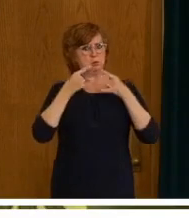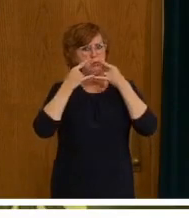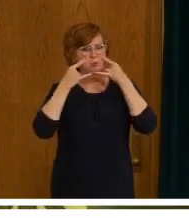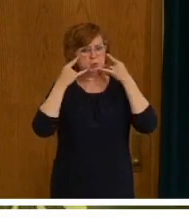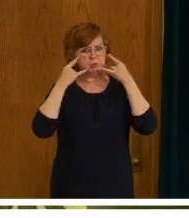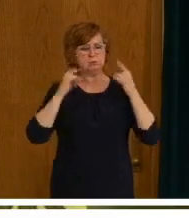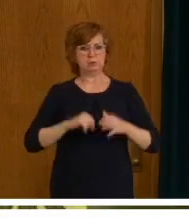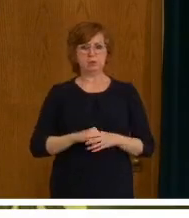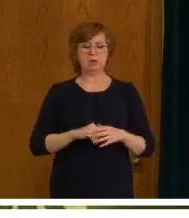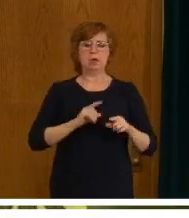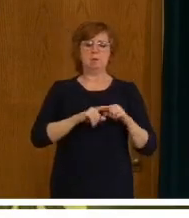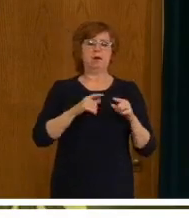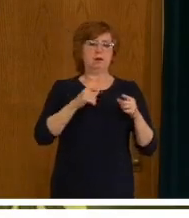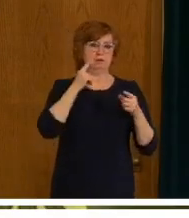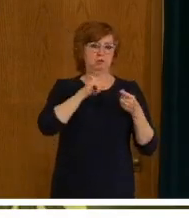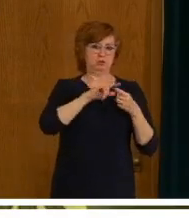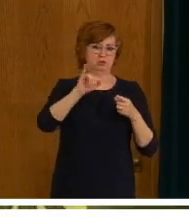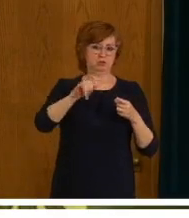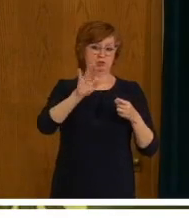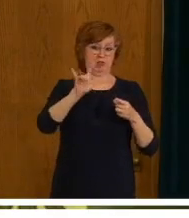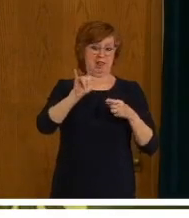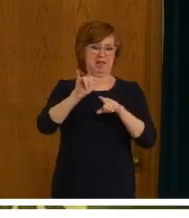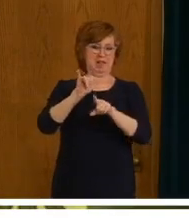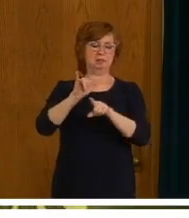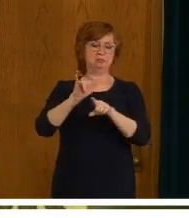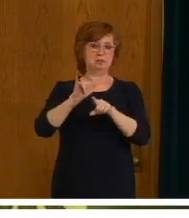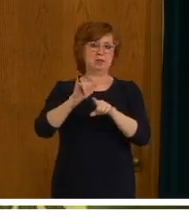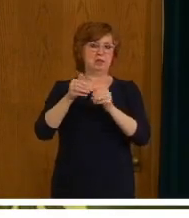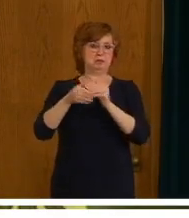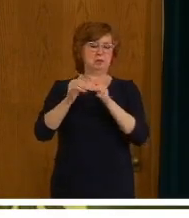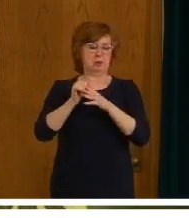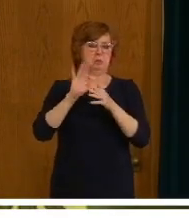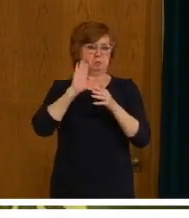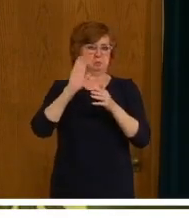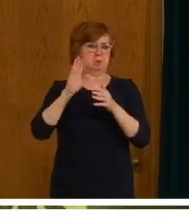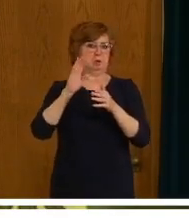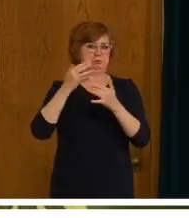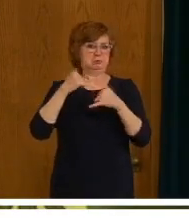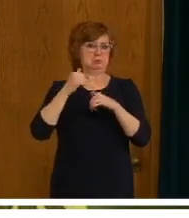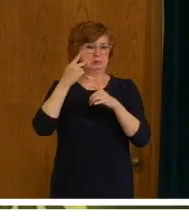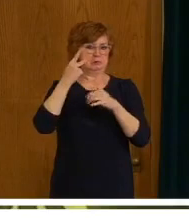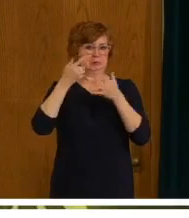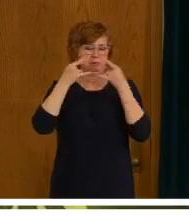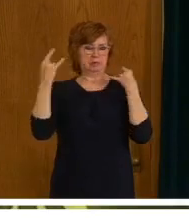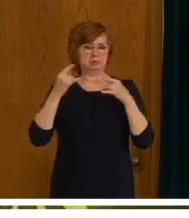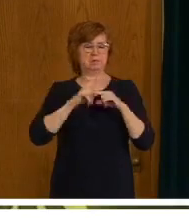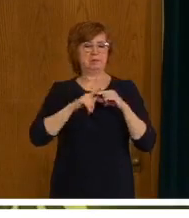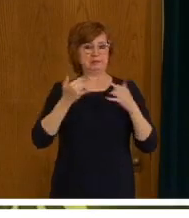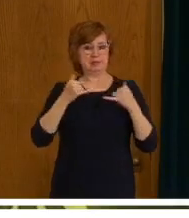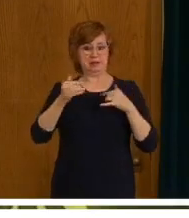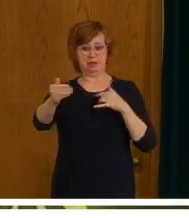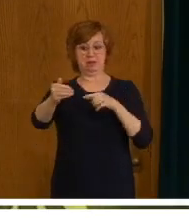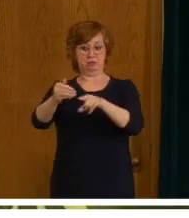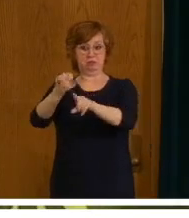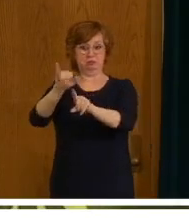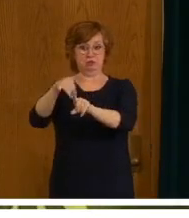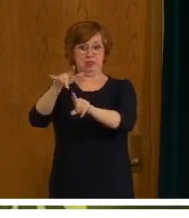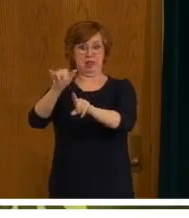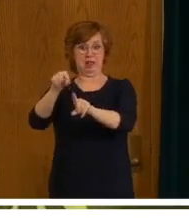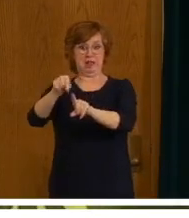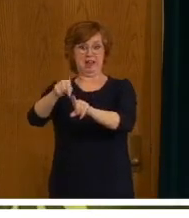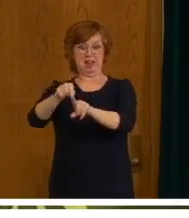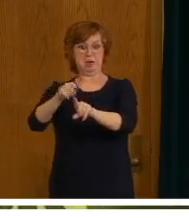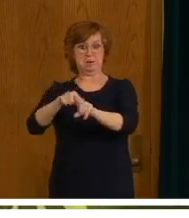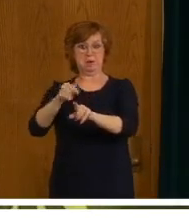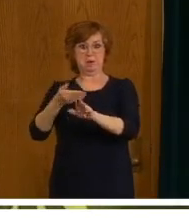yet, but we still do need about 75,000 people who haven't done so already to roll up their sleeves and to stick